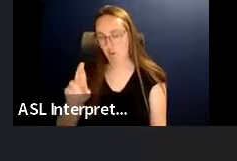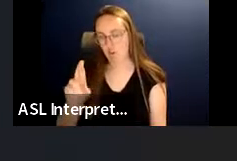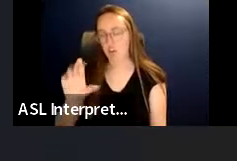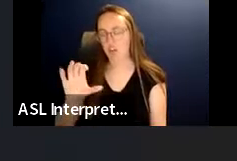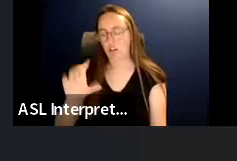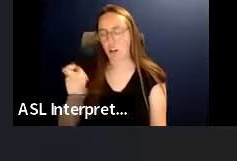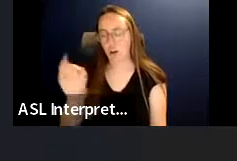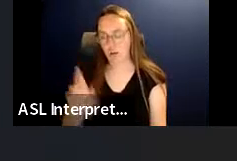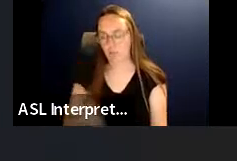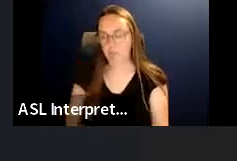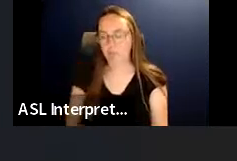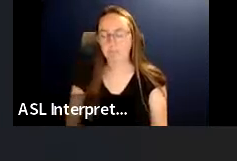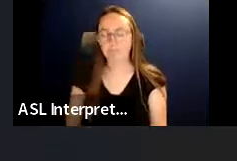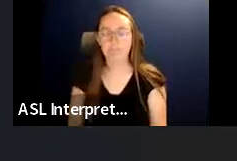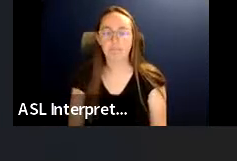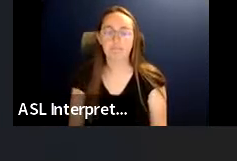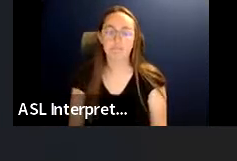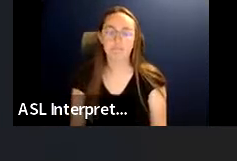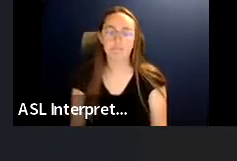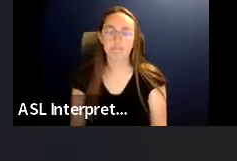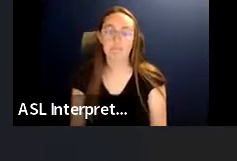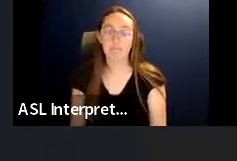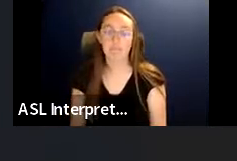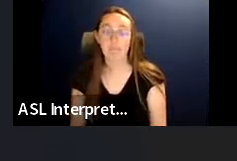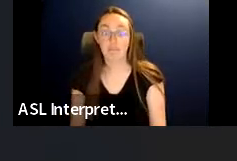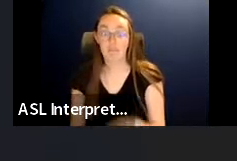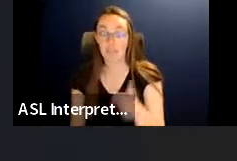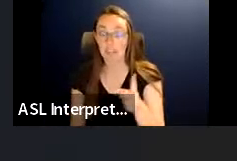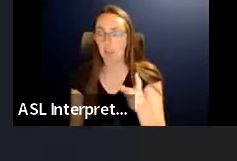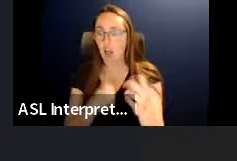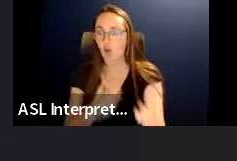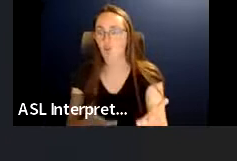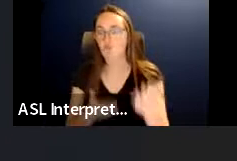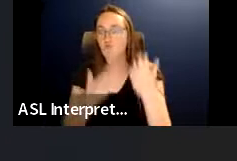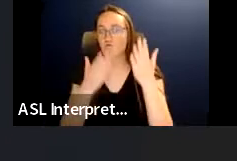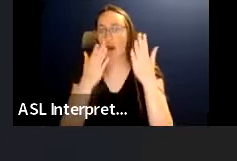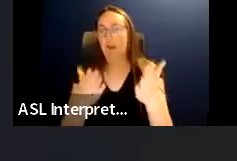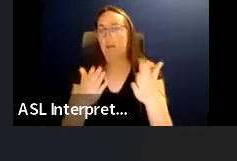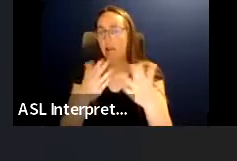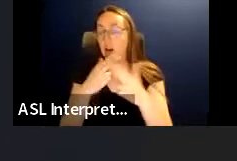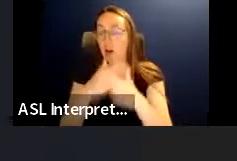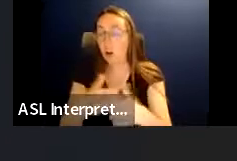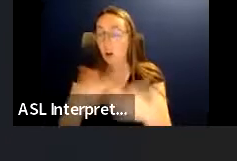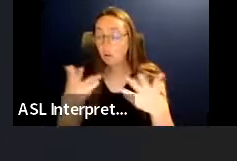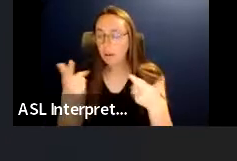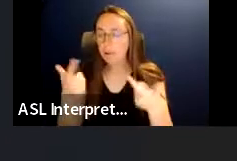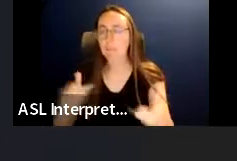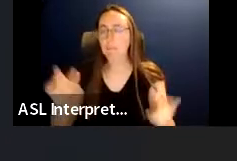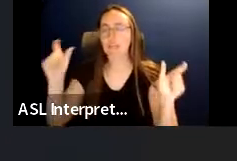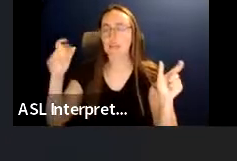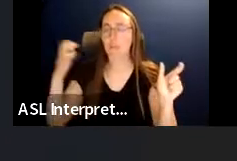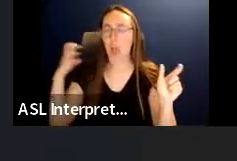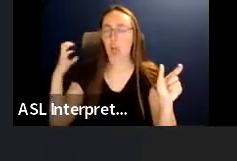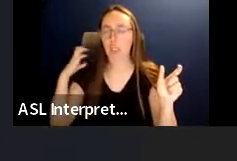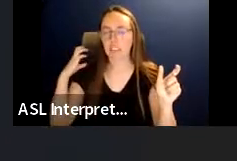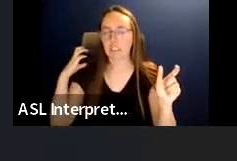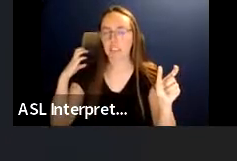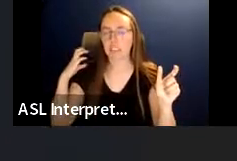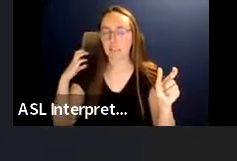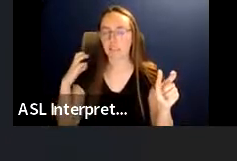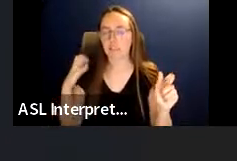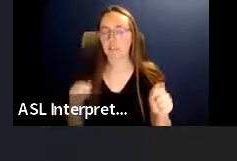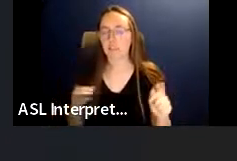Here's another tool I would highly recommend. And this is called the Big Boss. And this will heat up